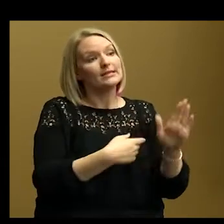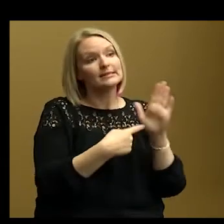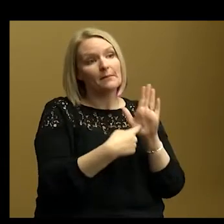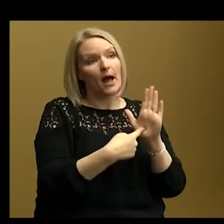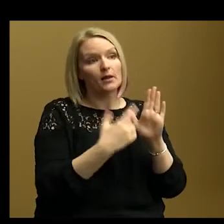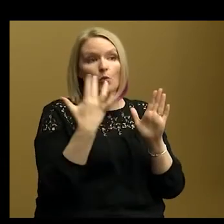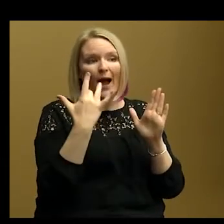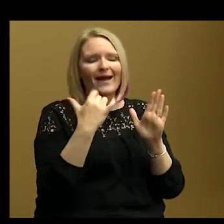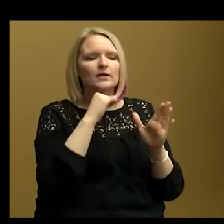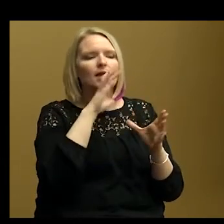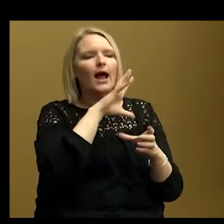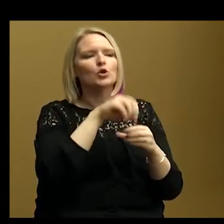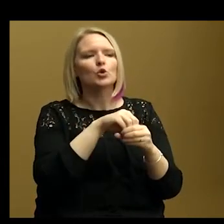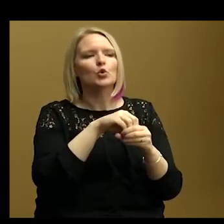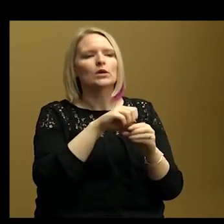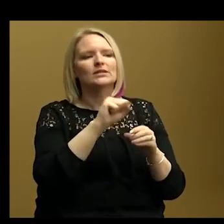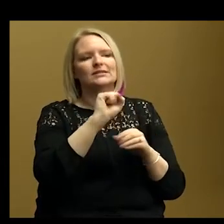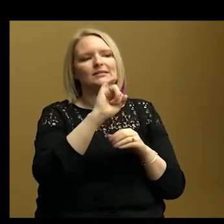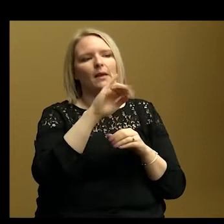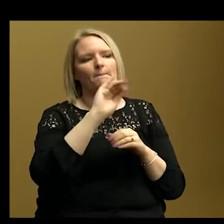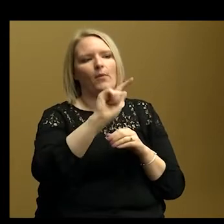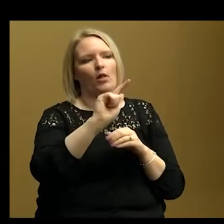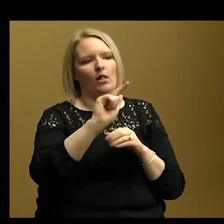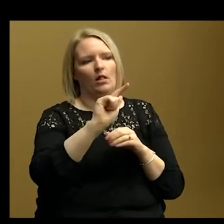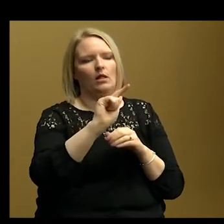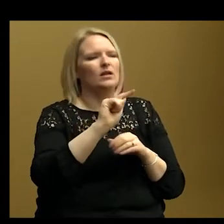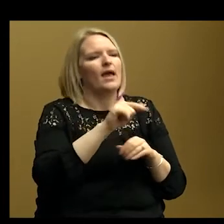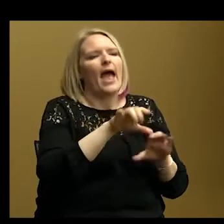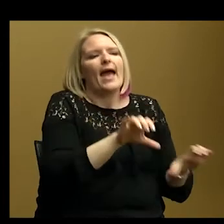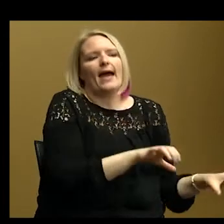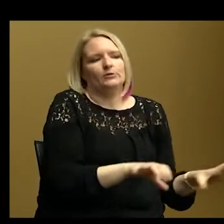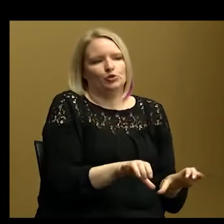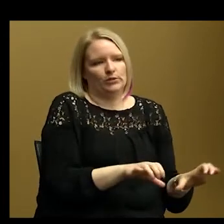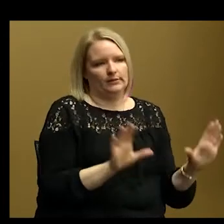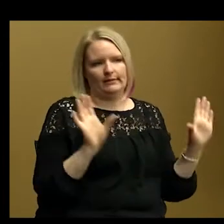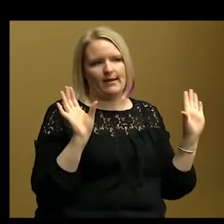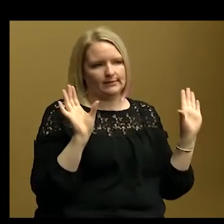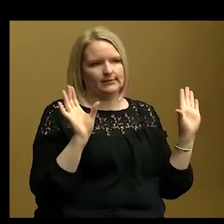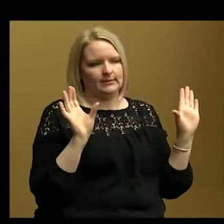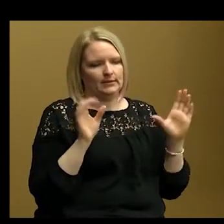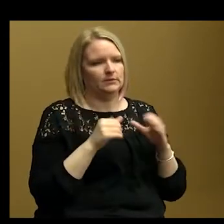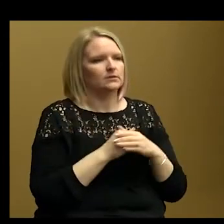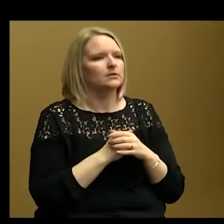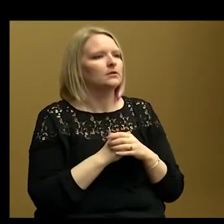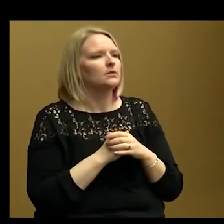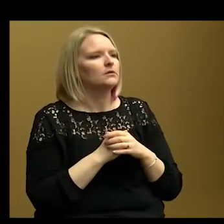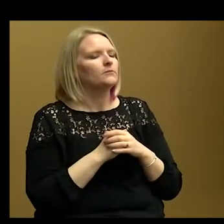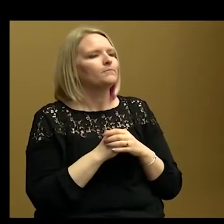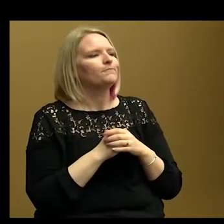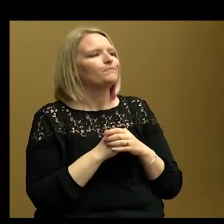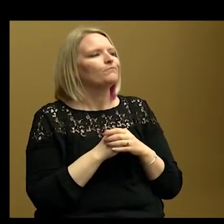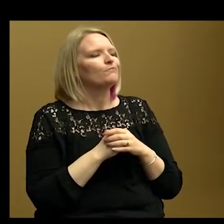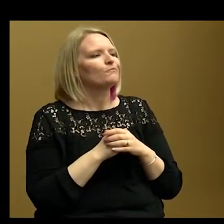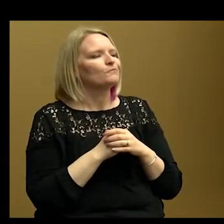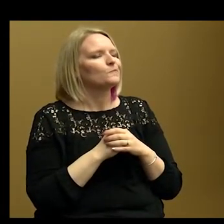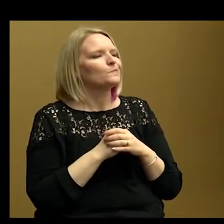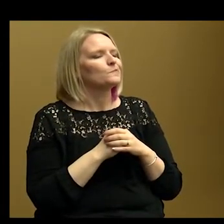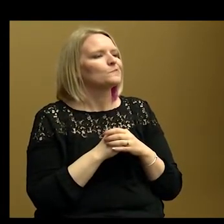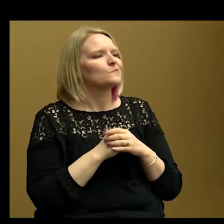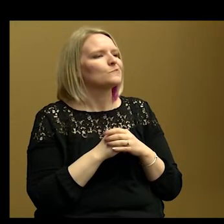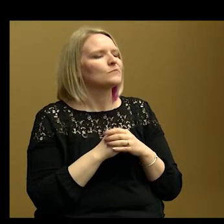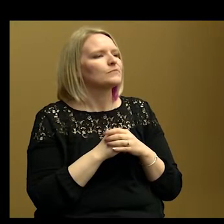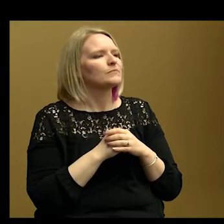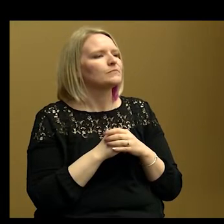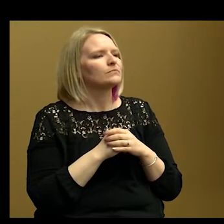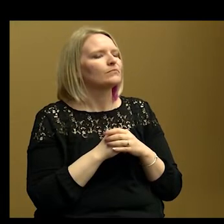don't involve any kind of symbol. It's just action still at this point. And they are